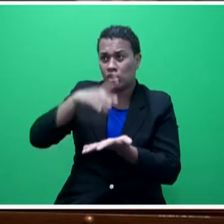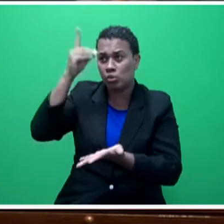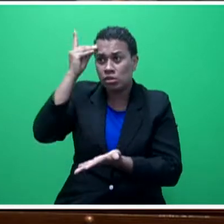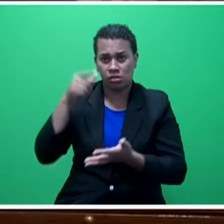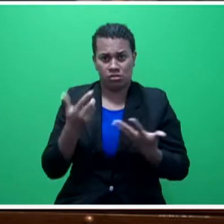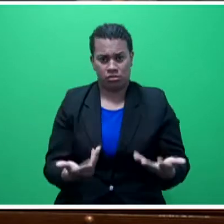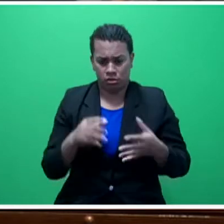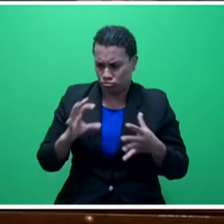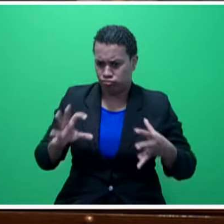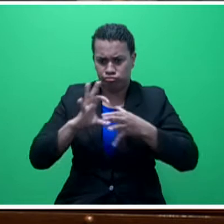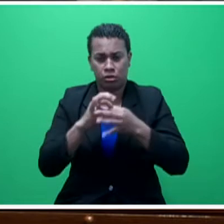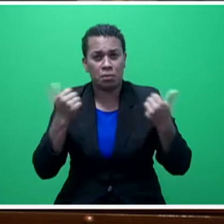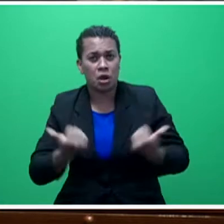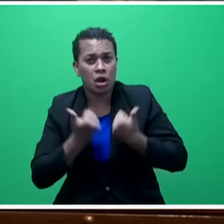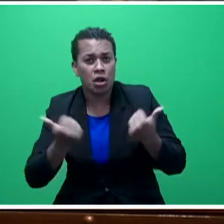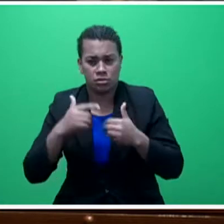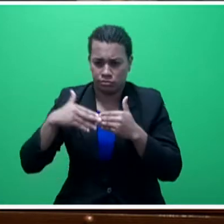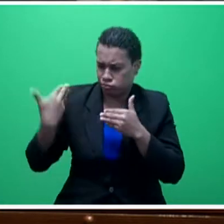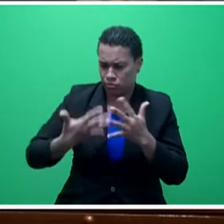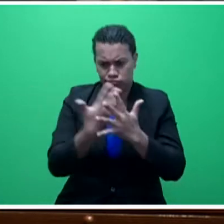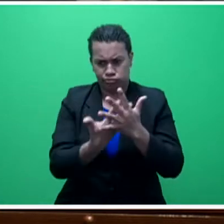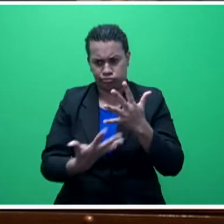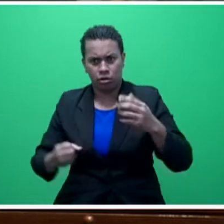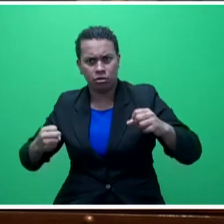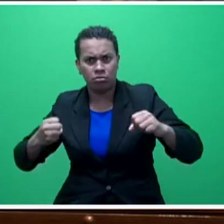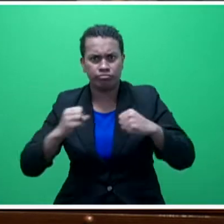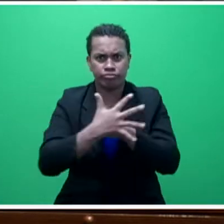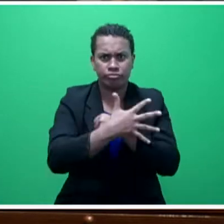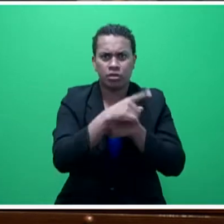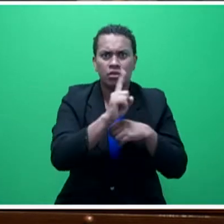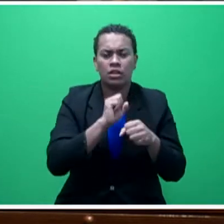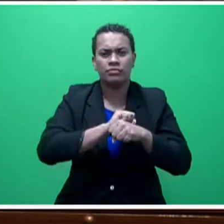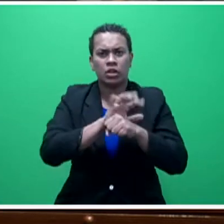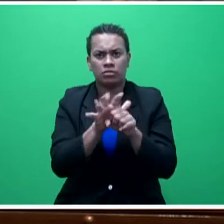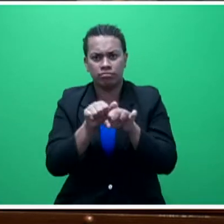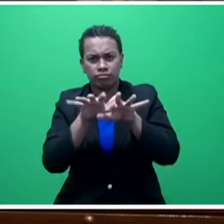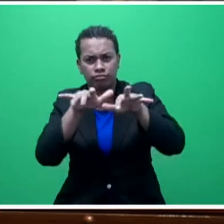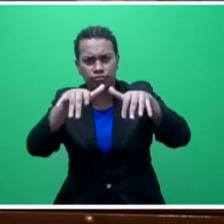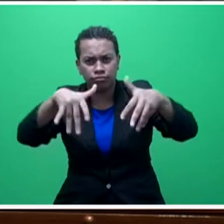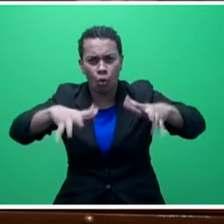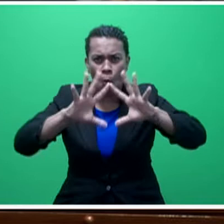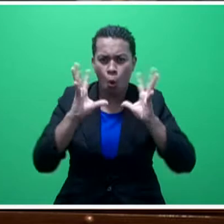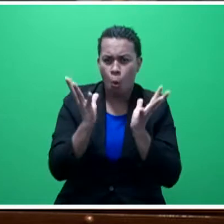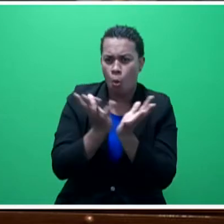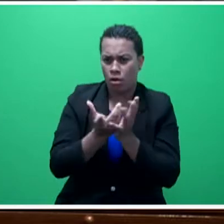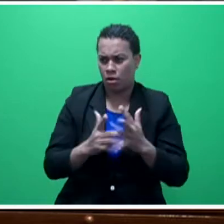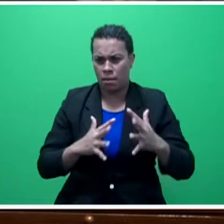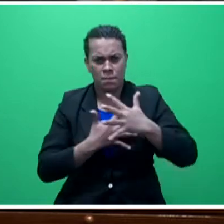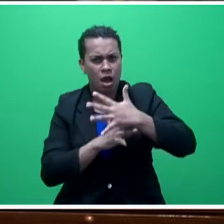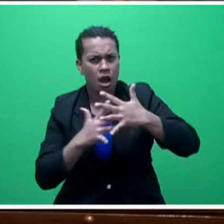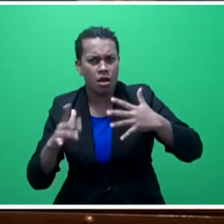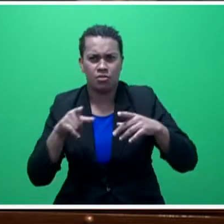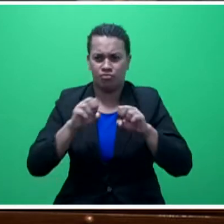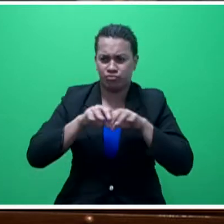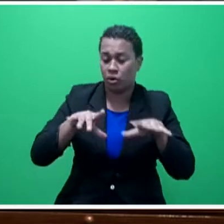and much more. The spread of COVID-19 is nothing short of a wildfire in a drought. But the remarkable thing